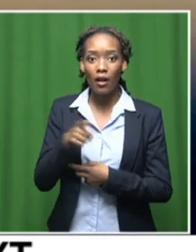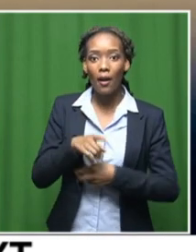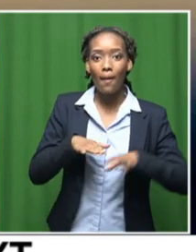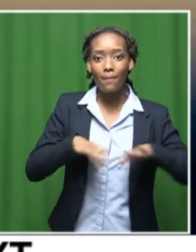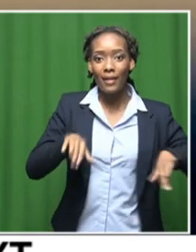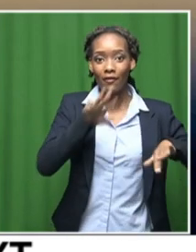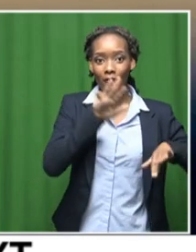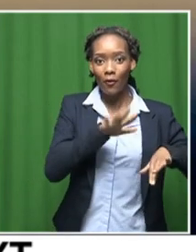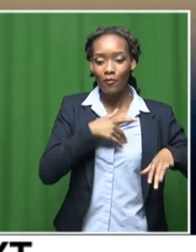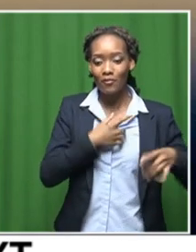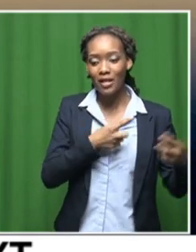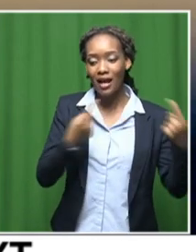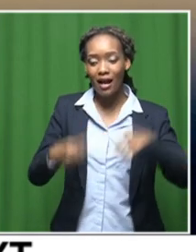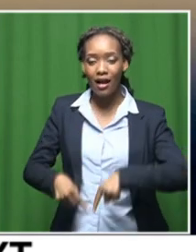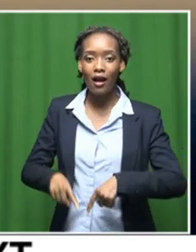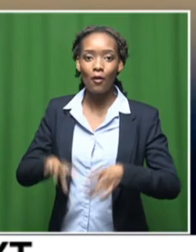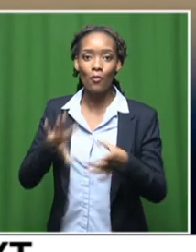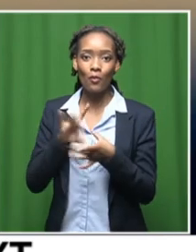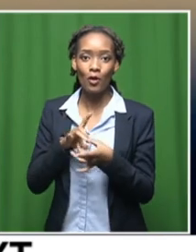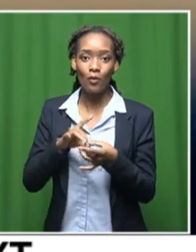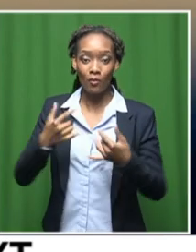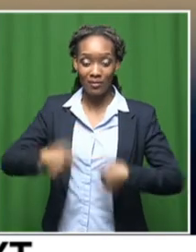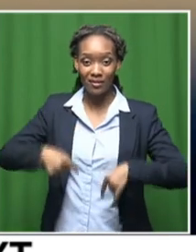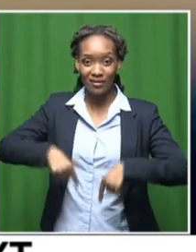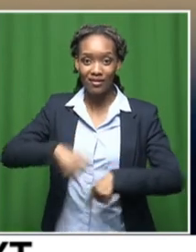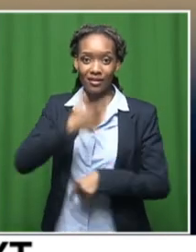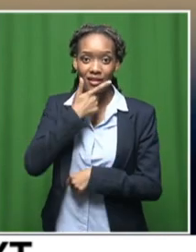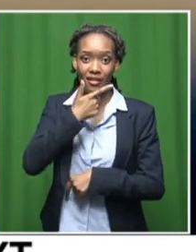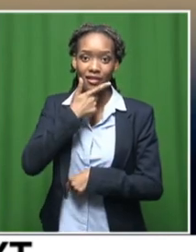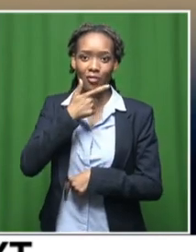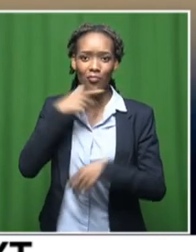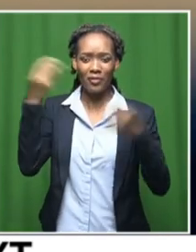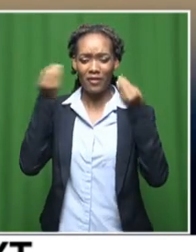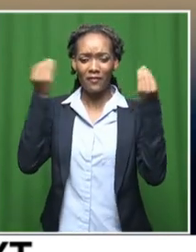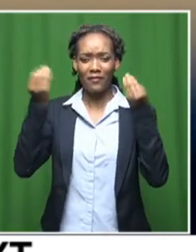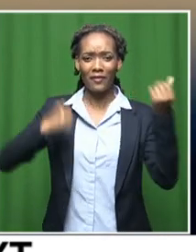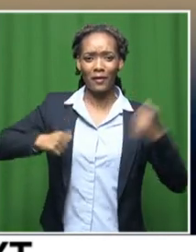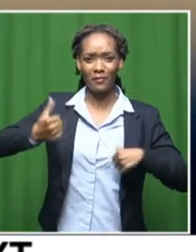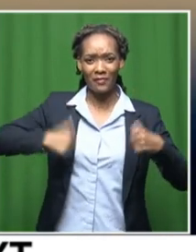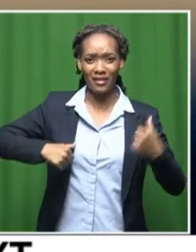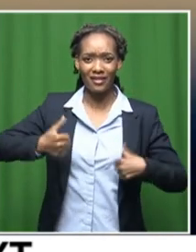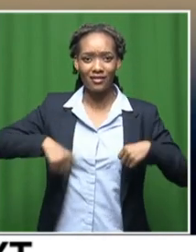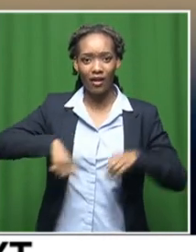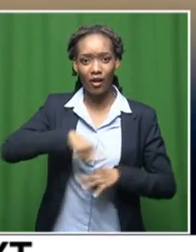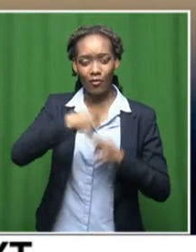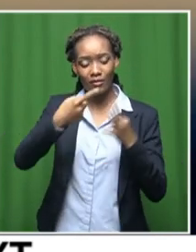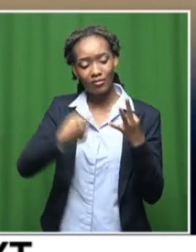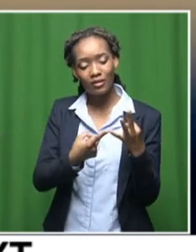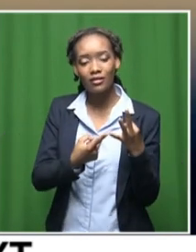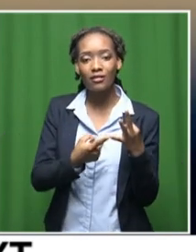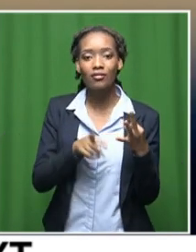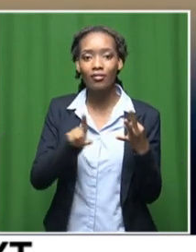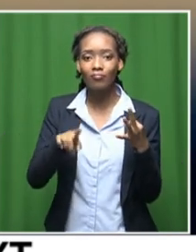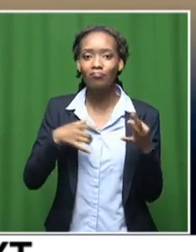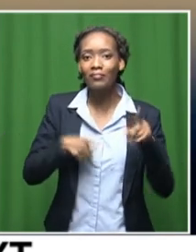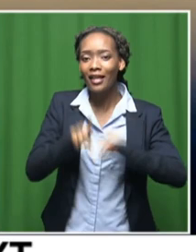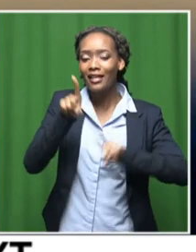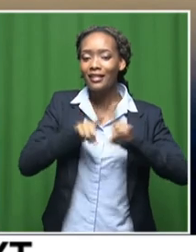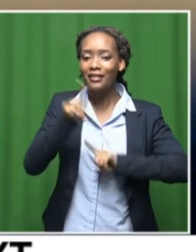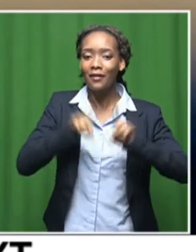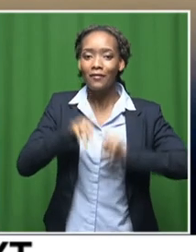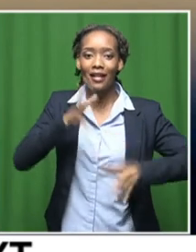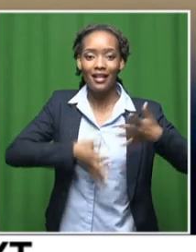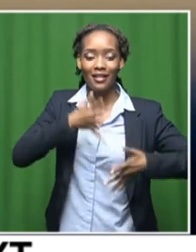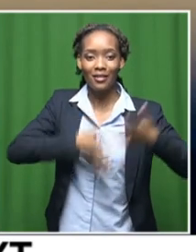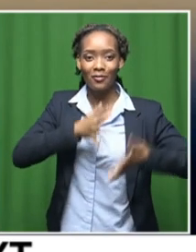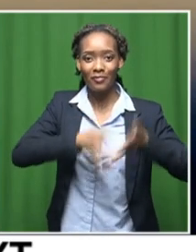this December with a renowned actor and producer Christo Davids. The trio is bringing their successful comedy show back to the Baxter